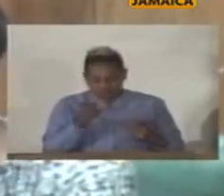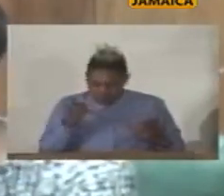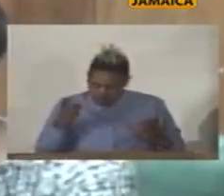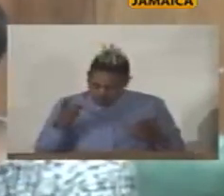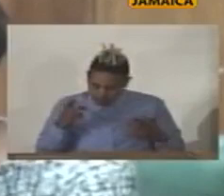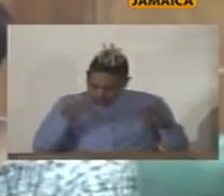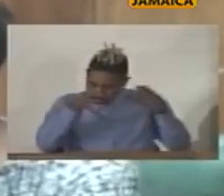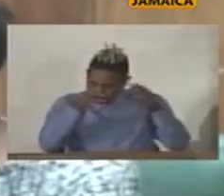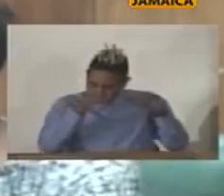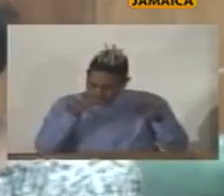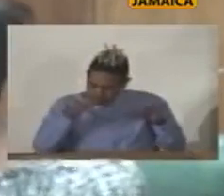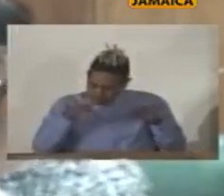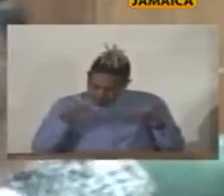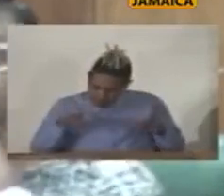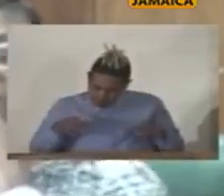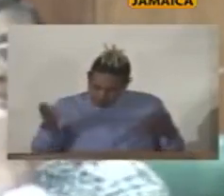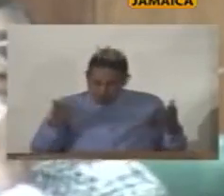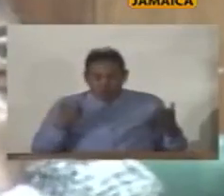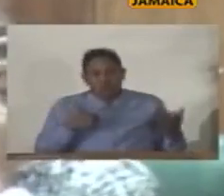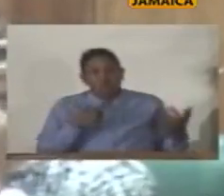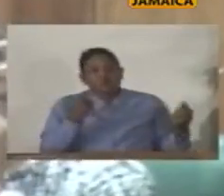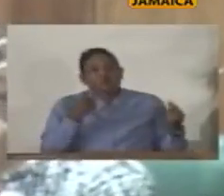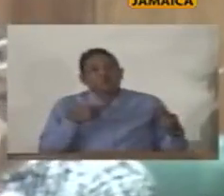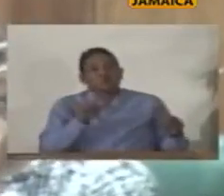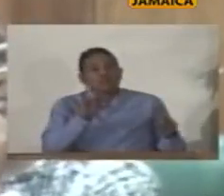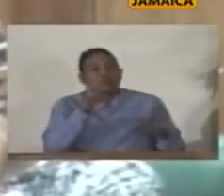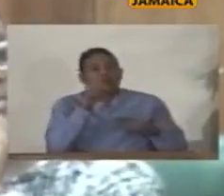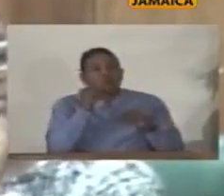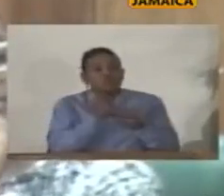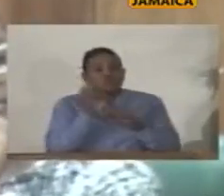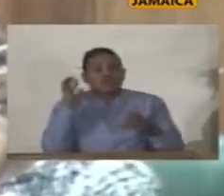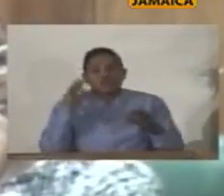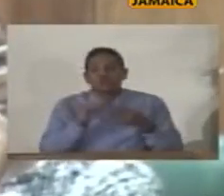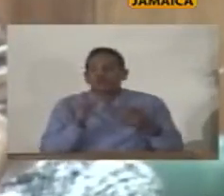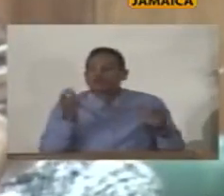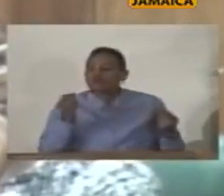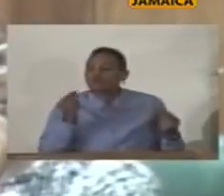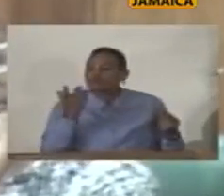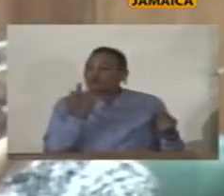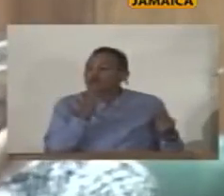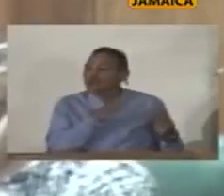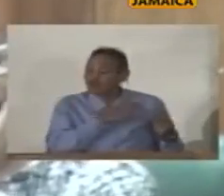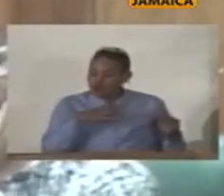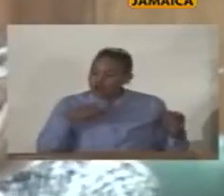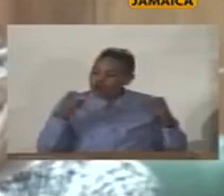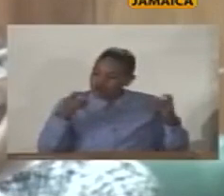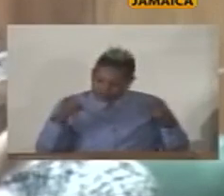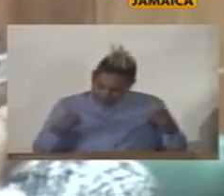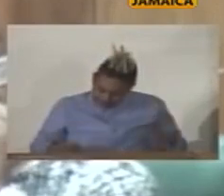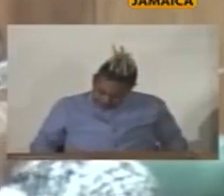of what we did during that year, and one that the committee